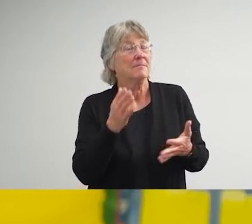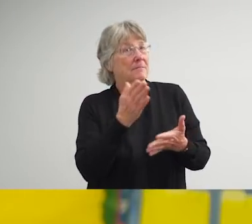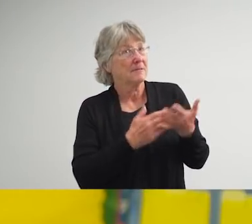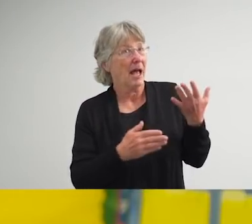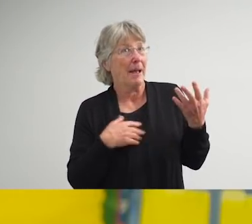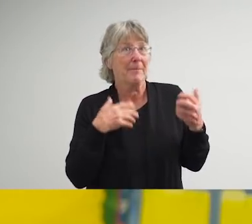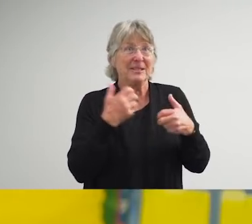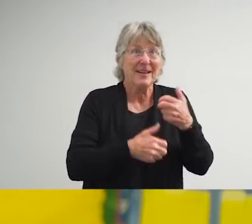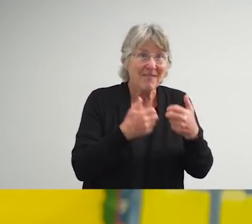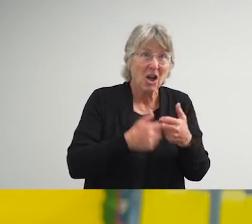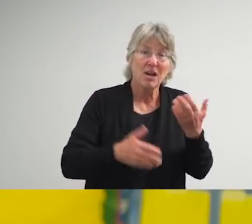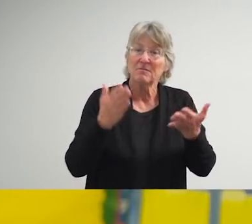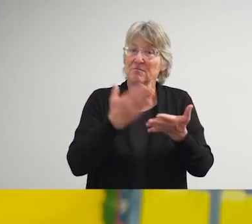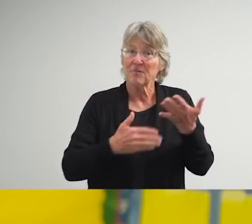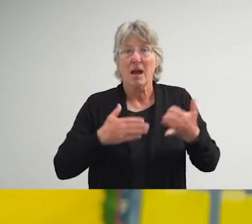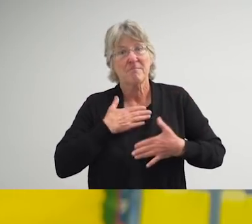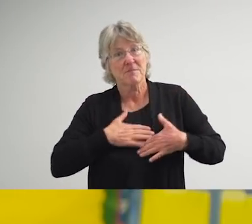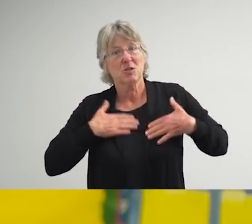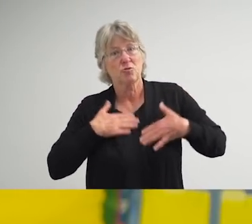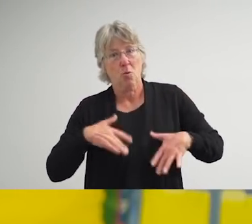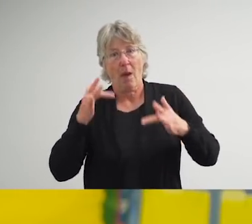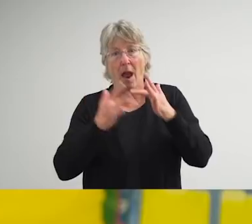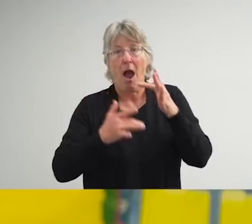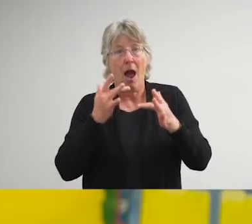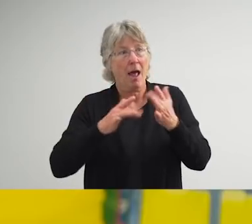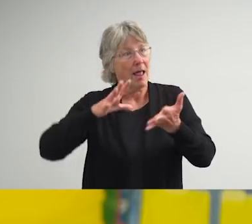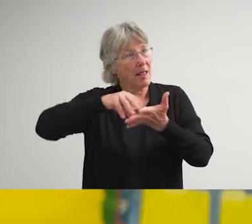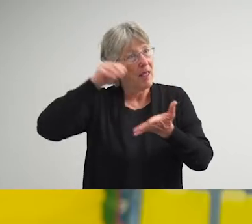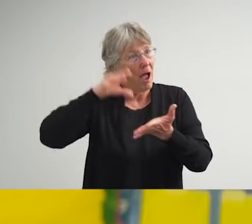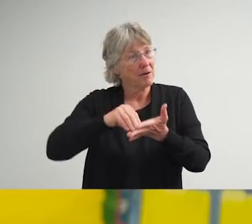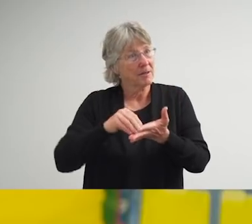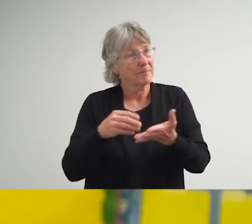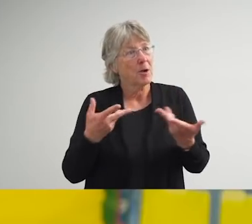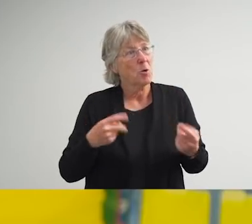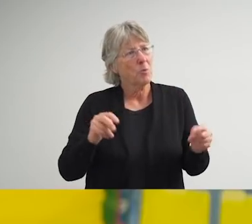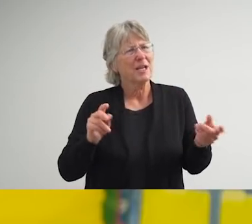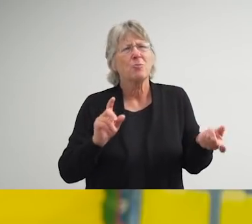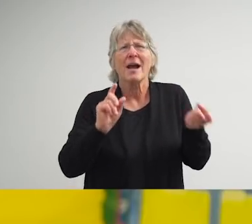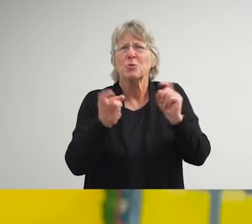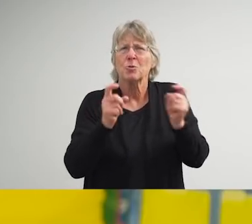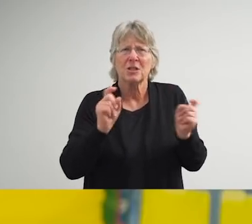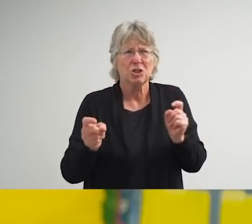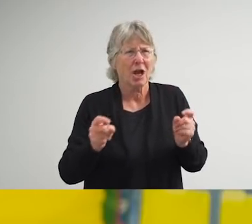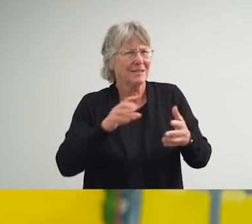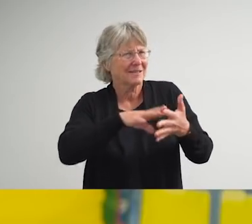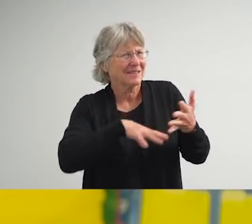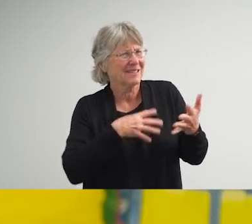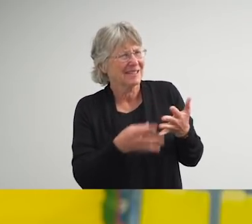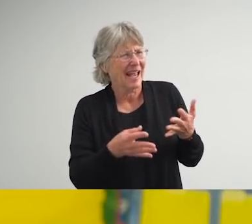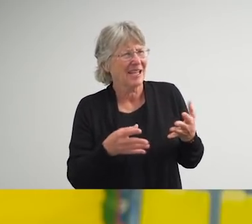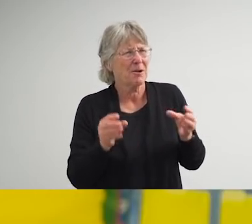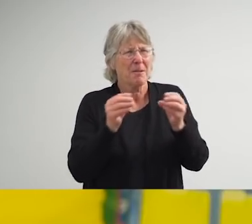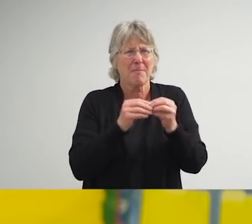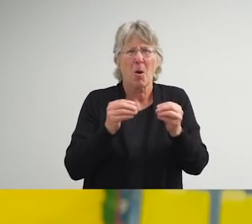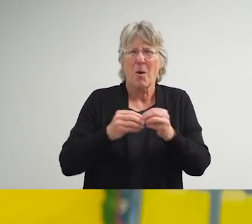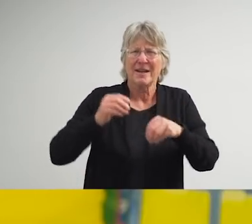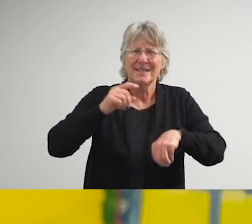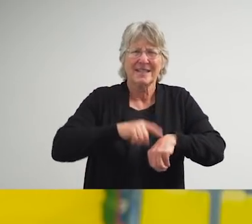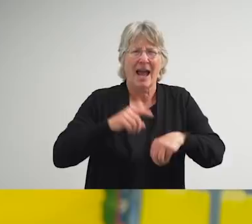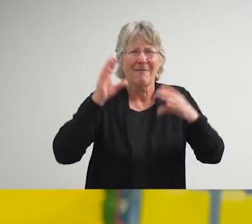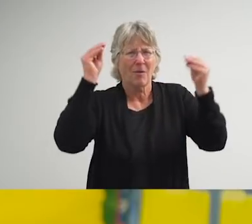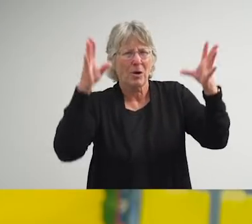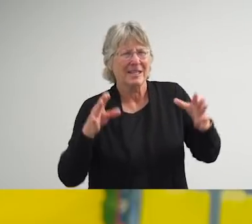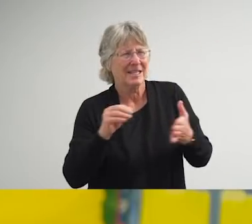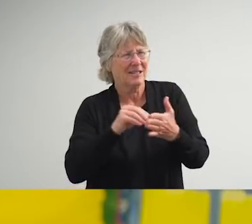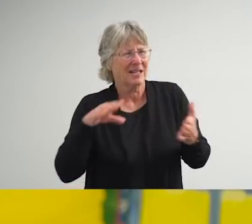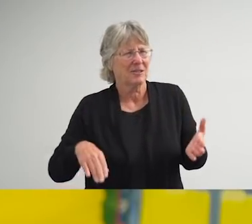like online learning. We attempted to adjust schedules, to provide additional time for teachers and students, all while keeping